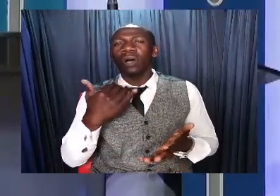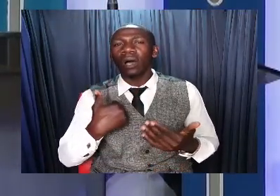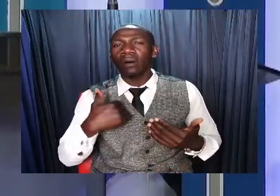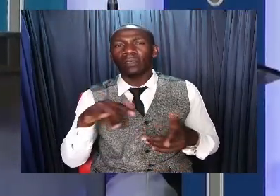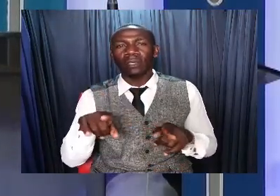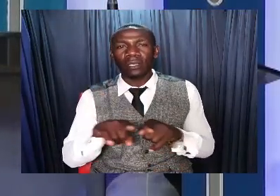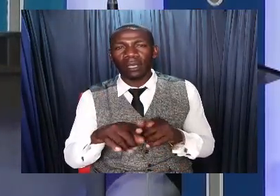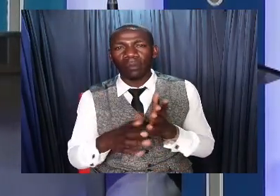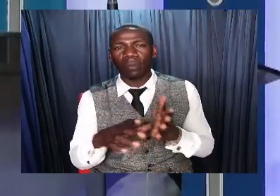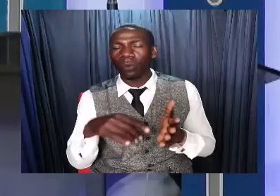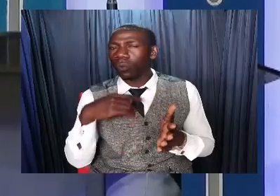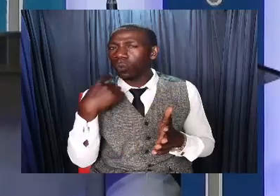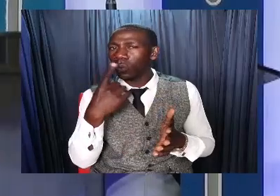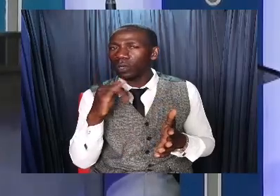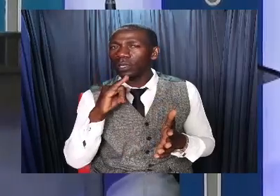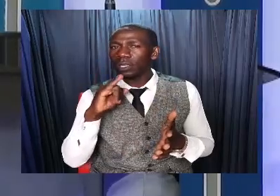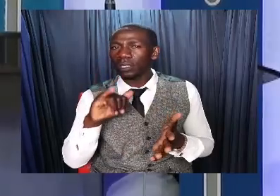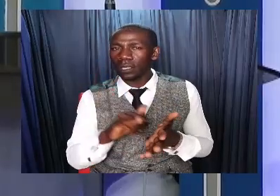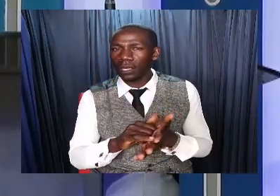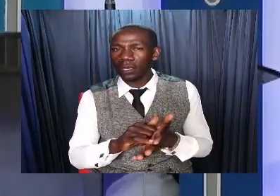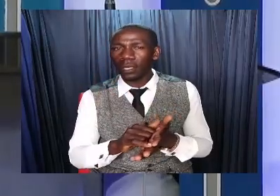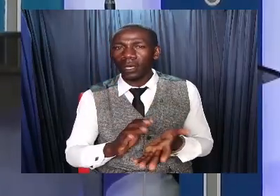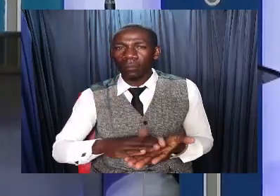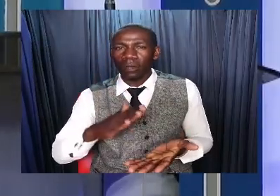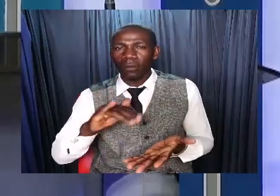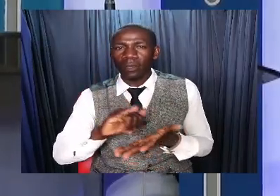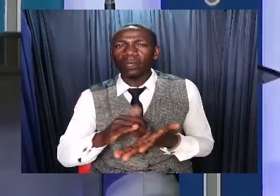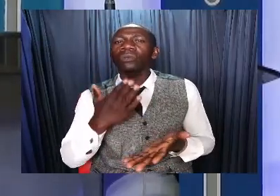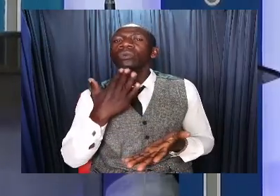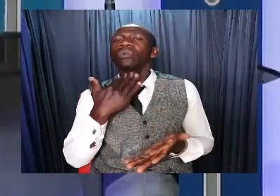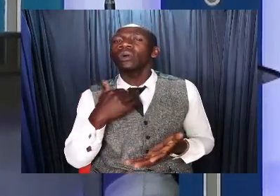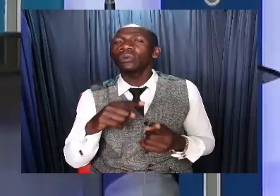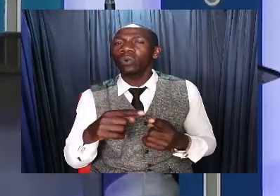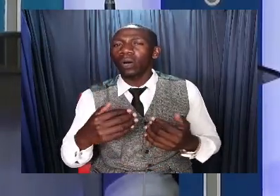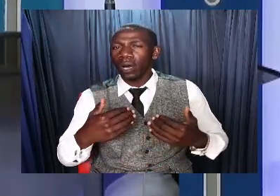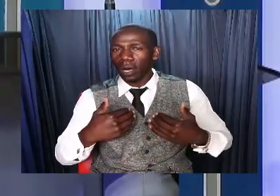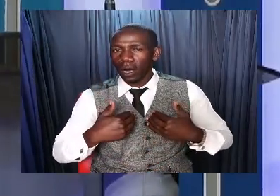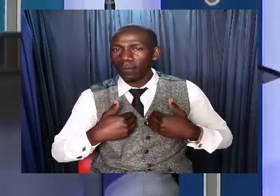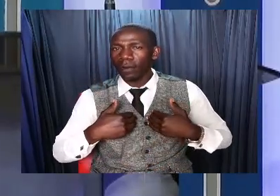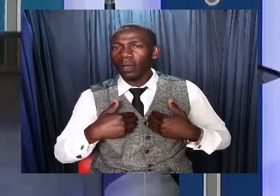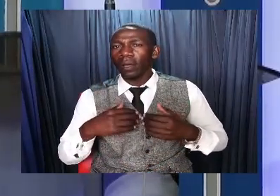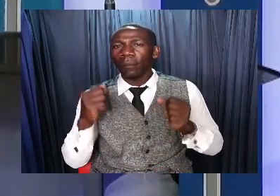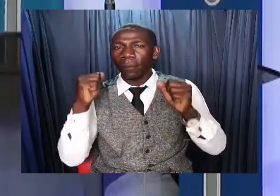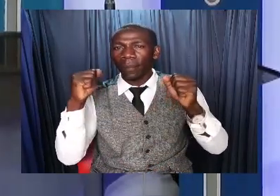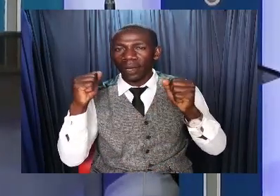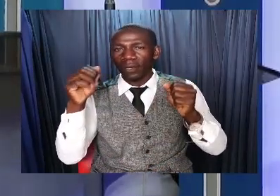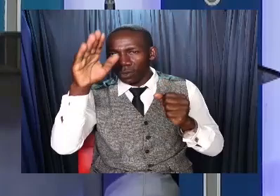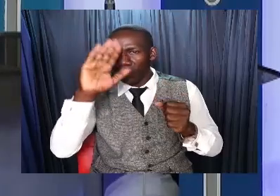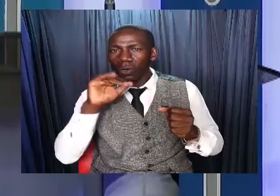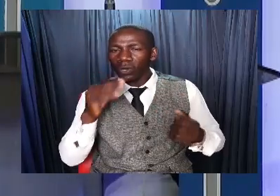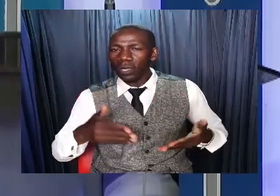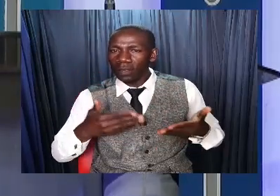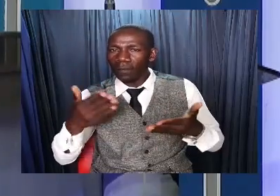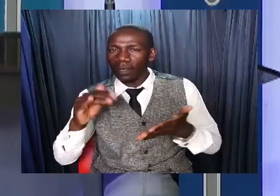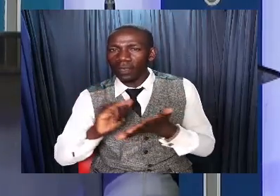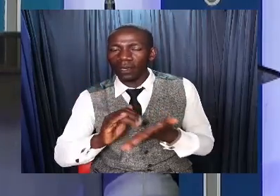wish to have the same dismay. Who is he? Ni nani? Who is he? Na huo utukufu ambao wataka uwe nao. And the glory you want to have. Wakati mkono wa Mungu haujakufikisha utukufu huo. At a time